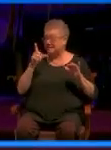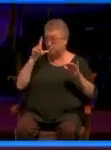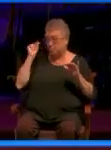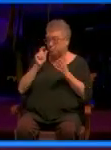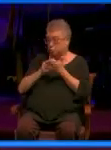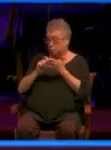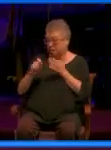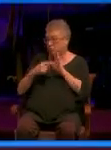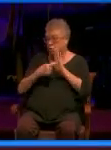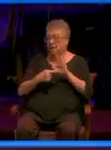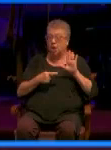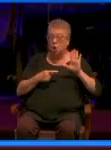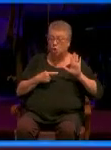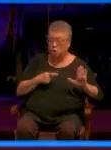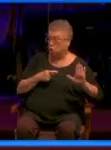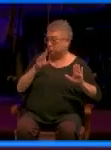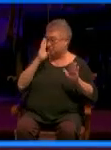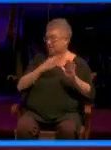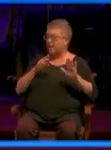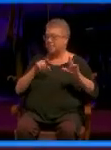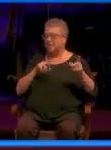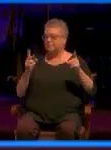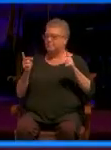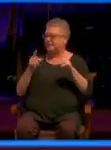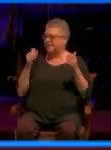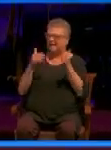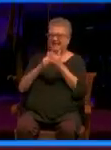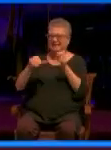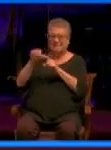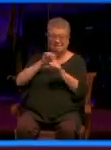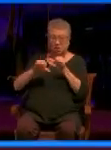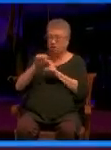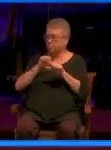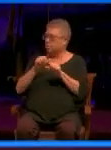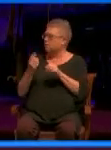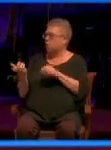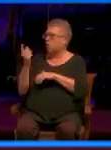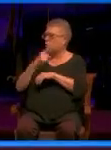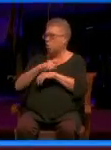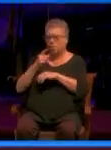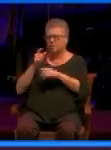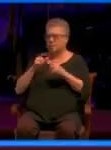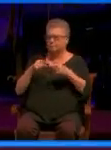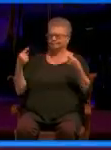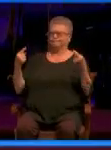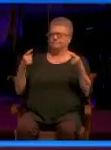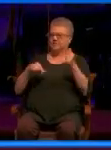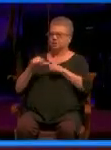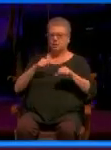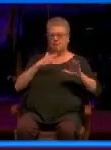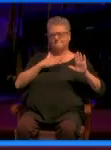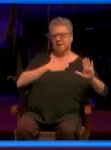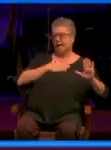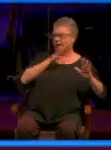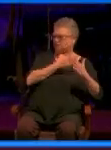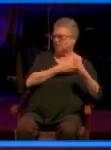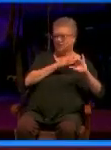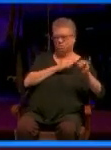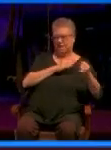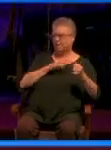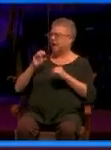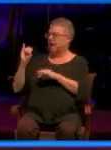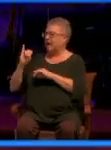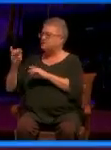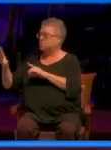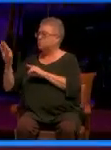trying to remind us of, that they have been pitting one another against each other this whole time. She wants to pick her son. Isaac wants to